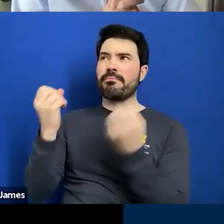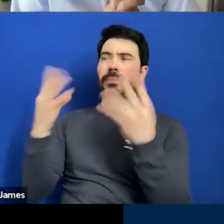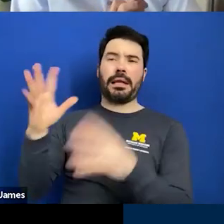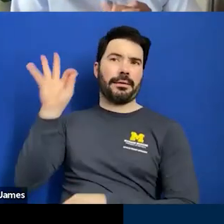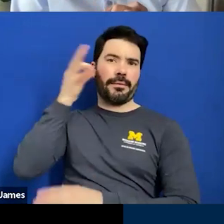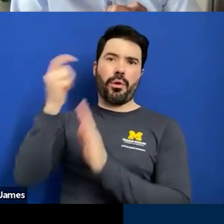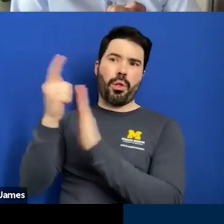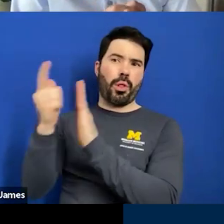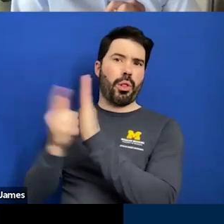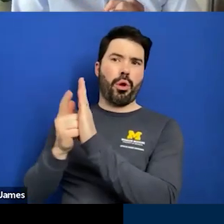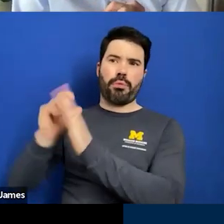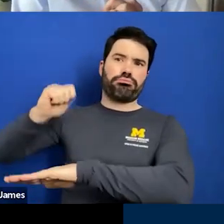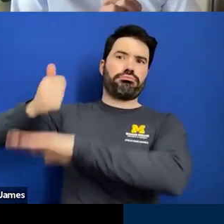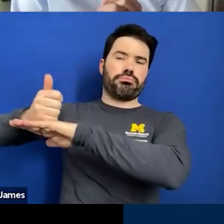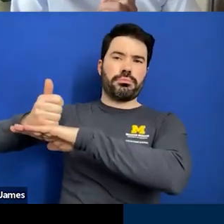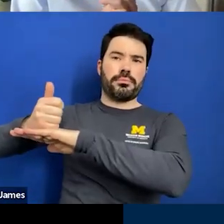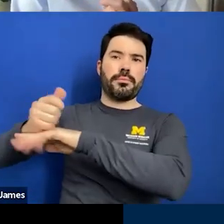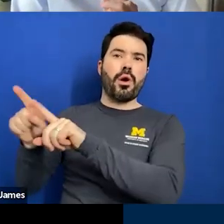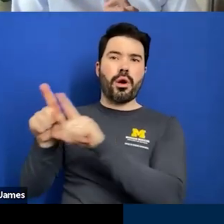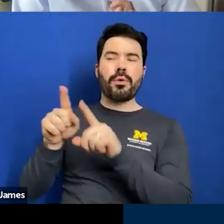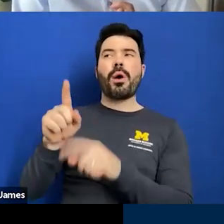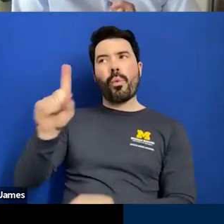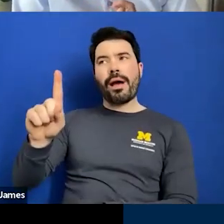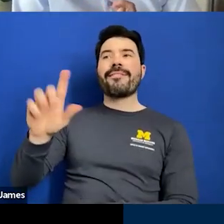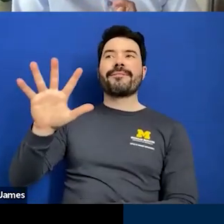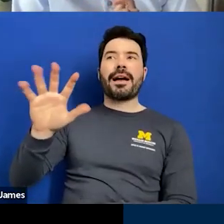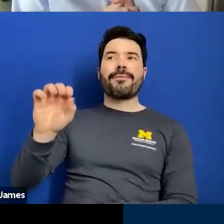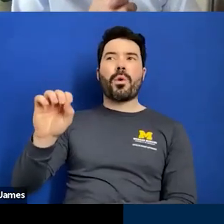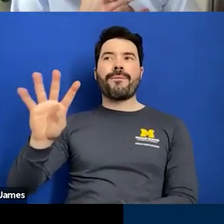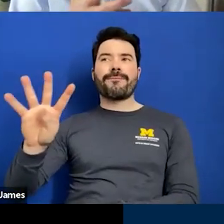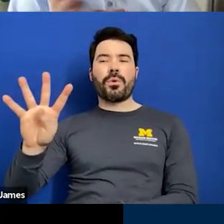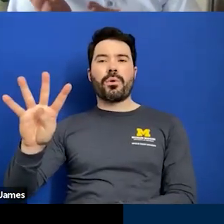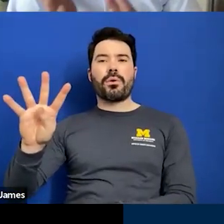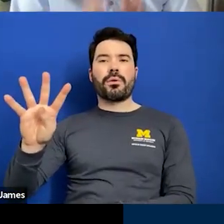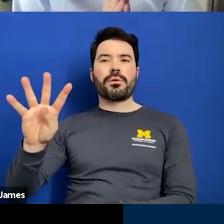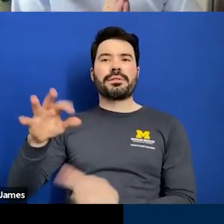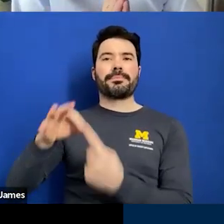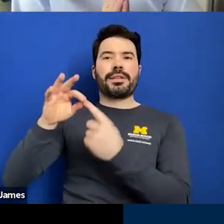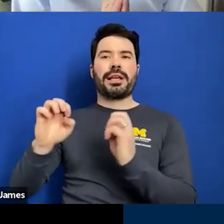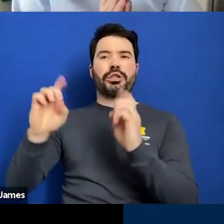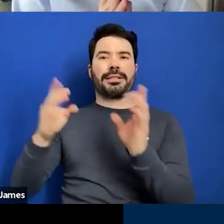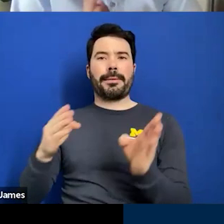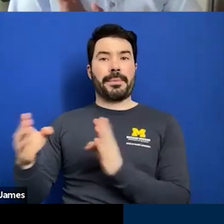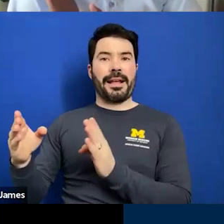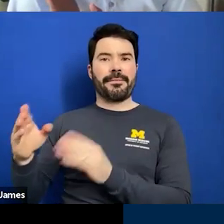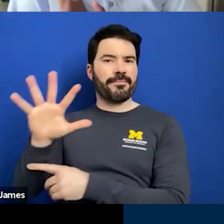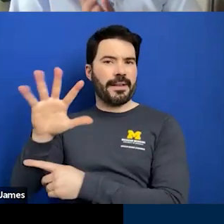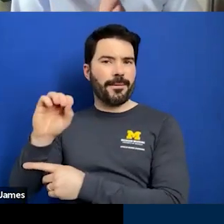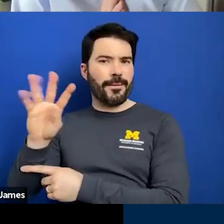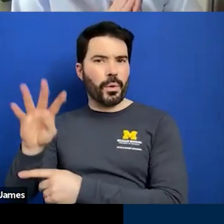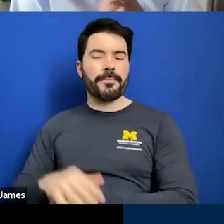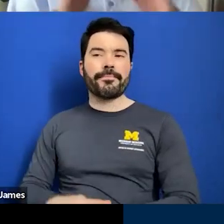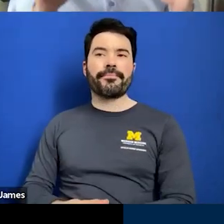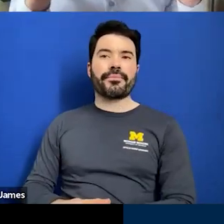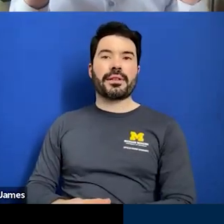laws, but most importantly, they need like a 504 plan, special ed plan. Role of primary care.